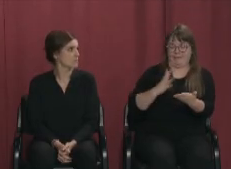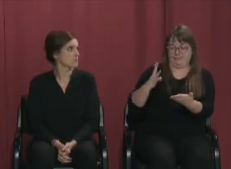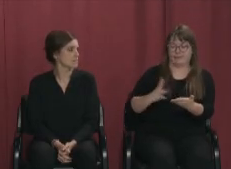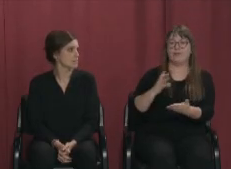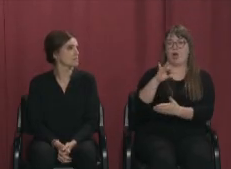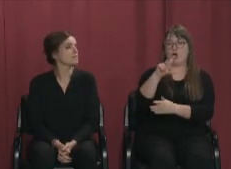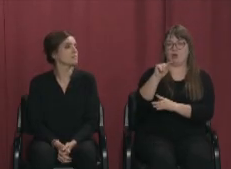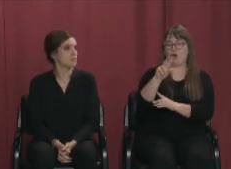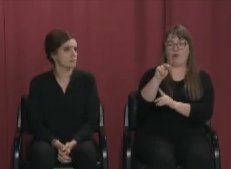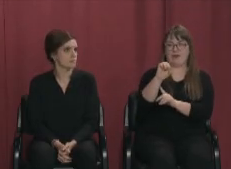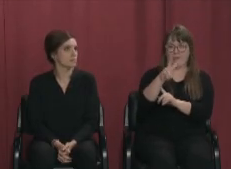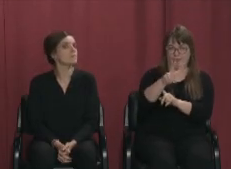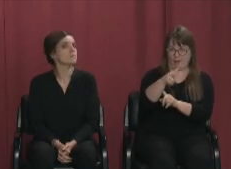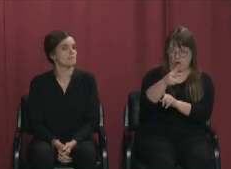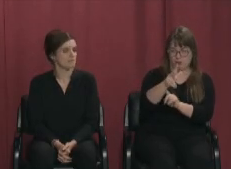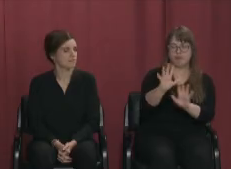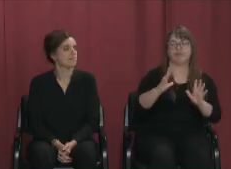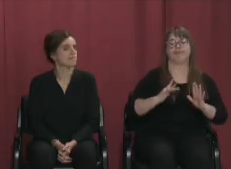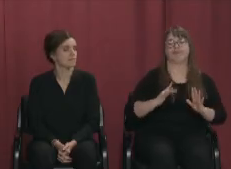3rd, which is great.